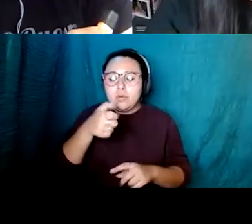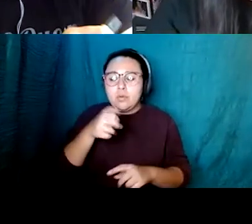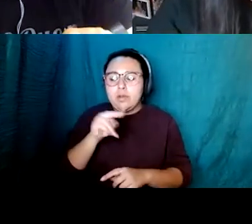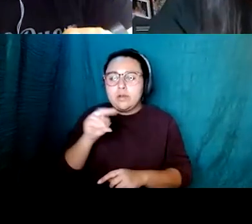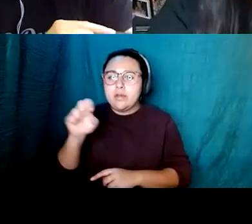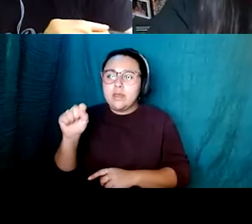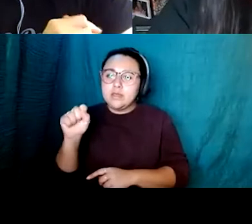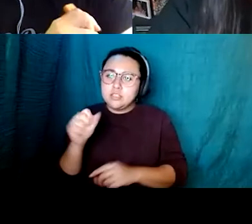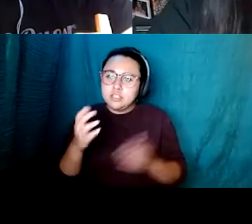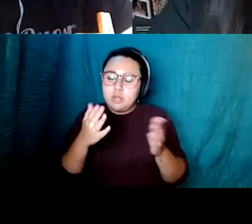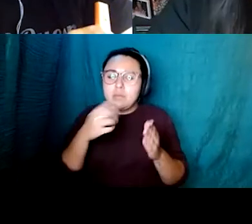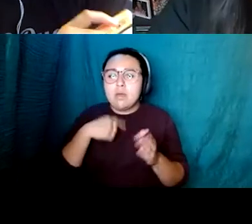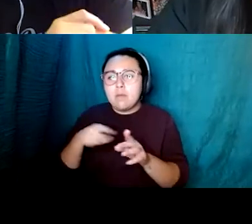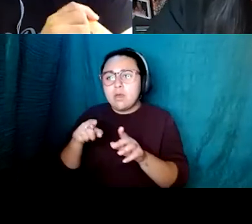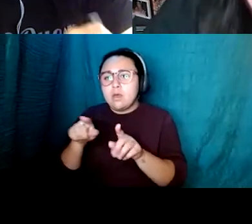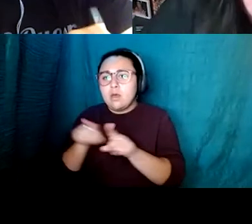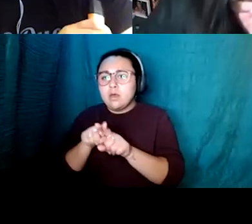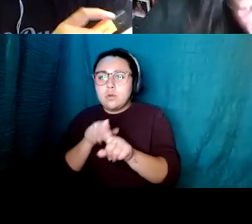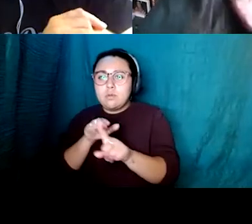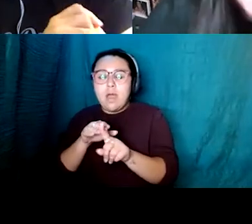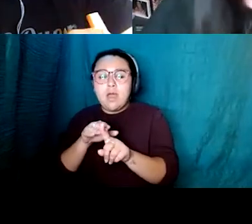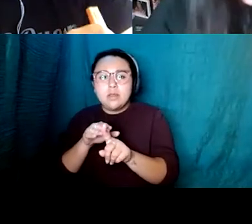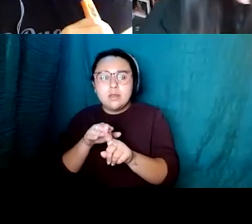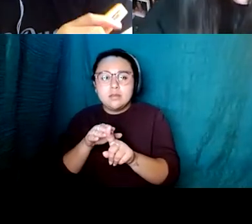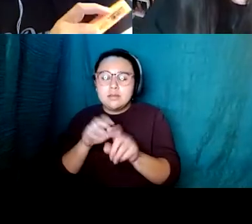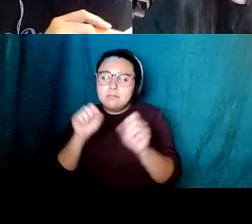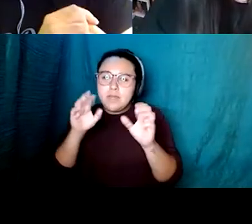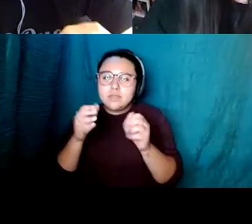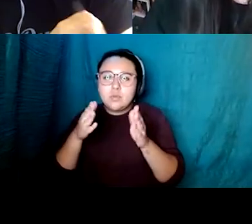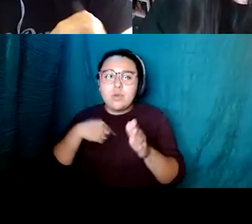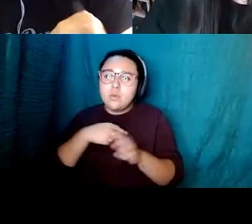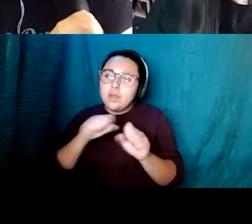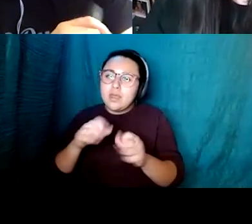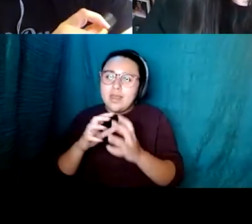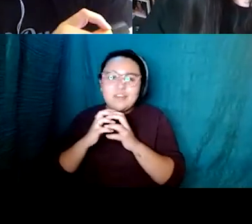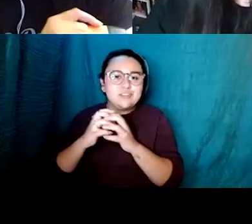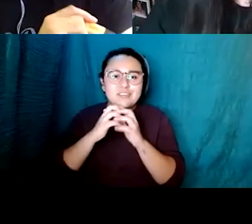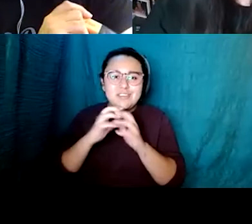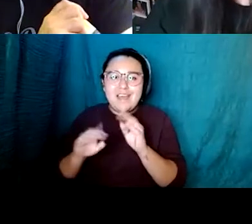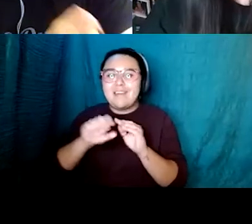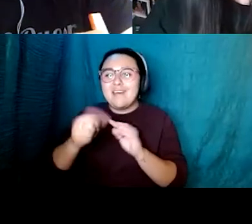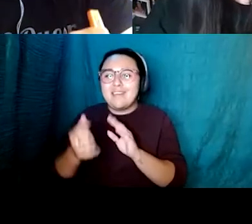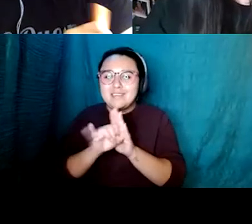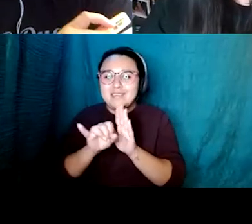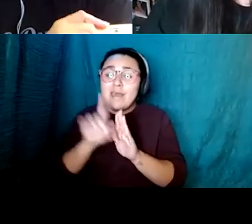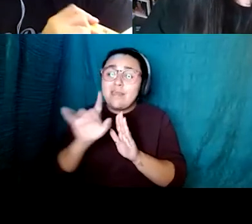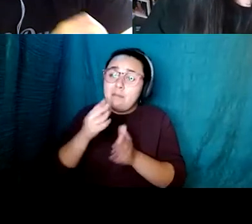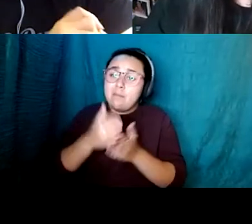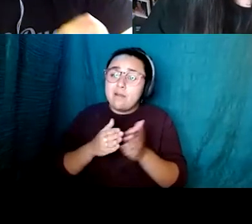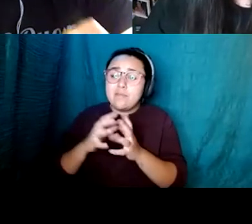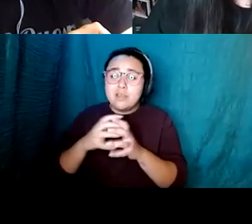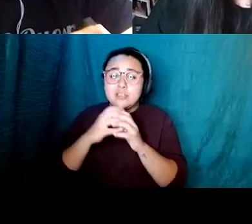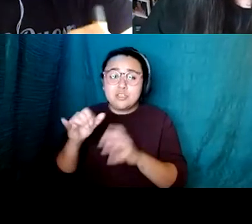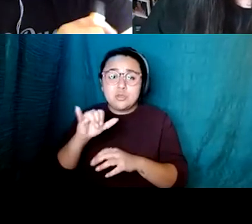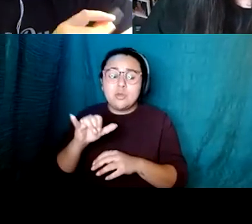also an excellent example of ways we can do this with our other identities. Like, this is part of the intersectionality too, is like, what's the next